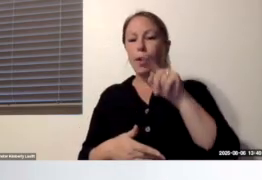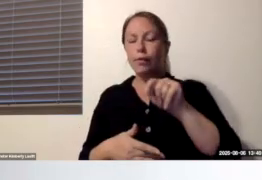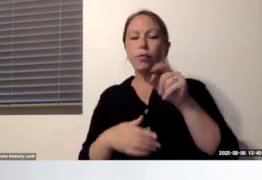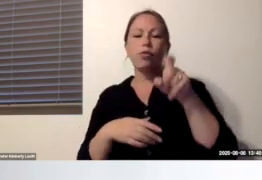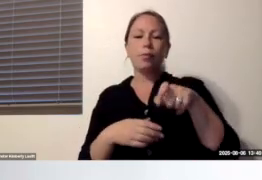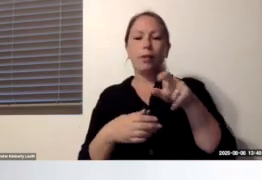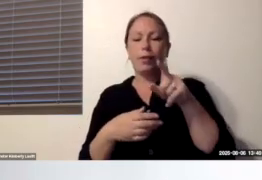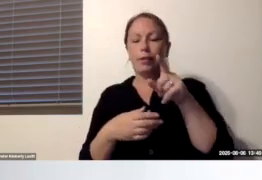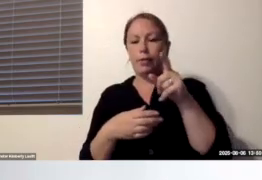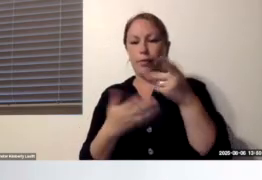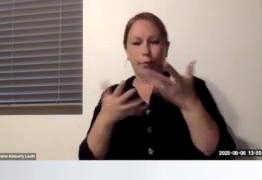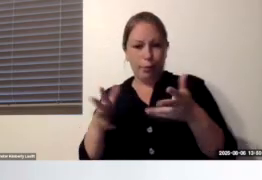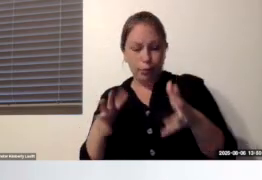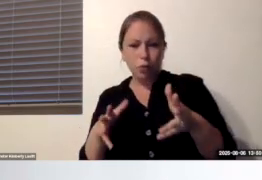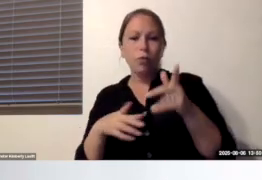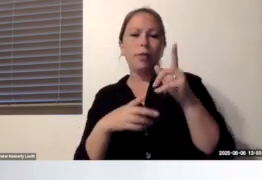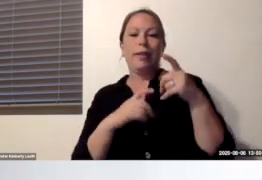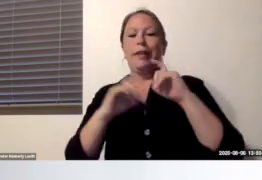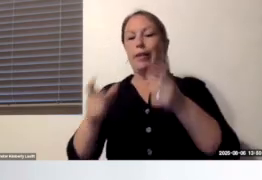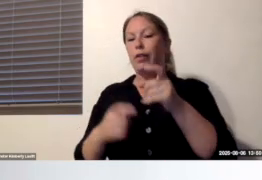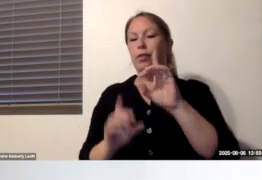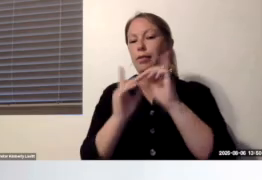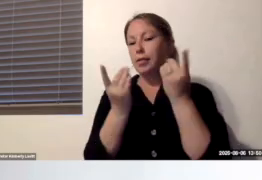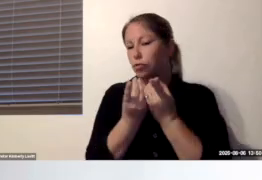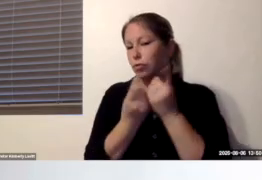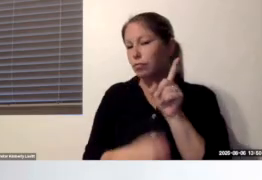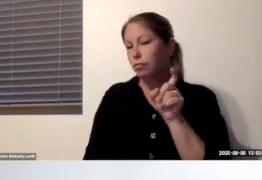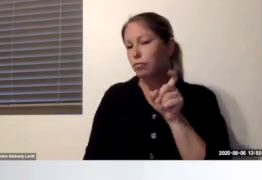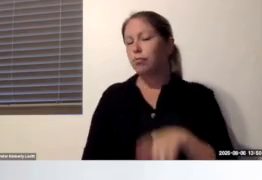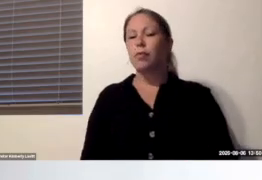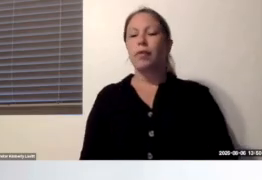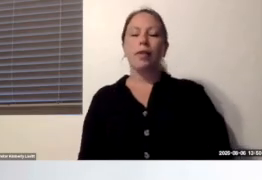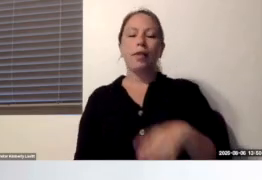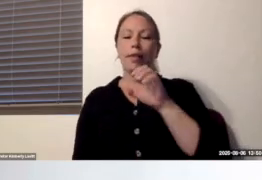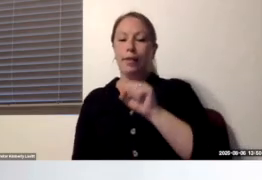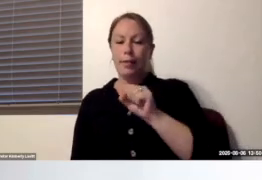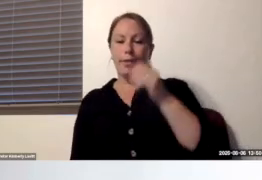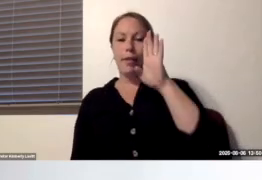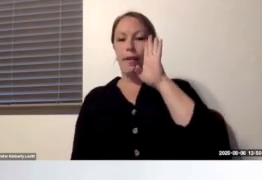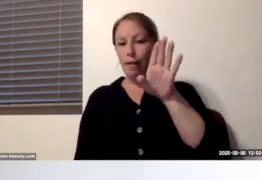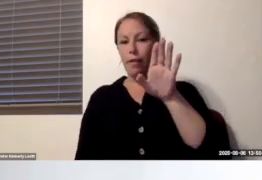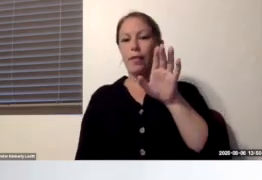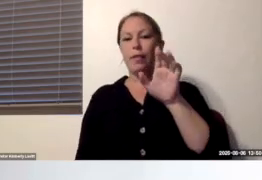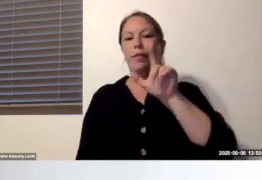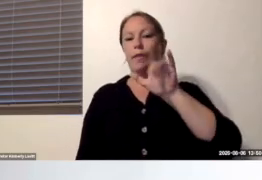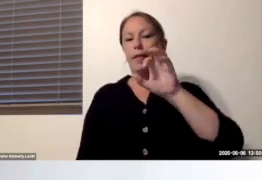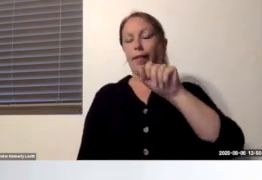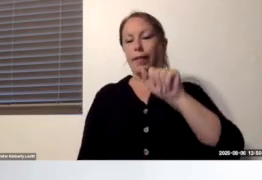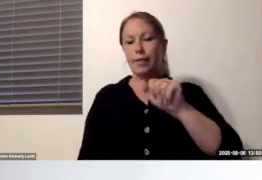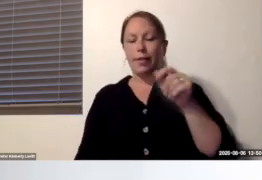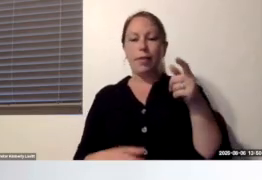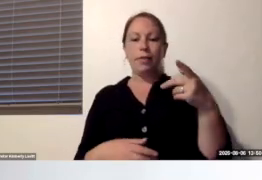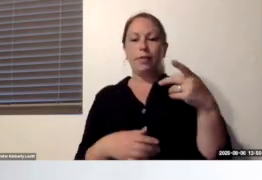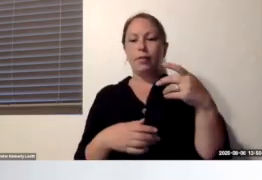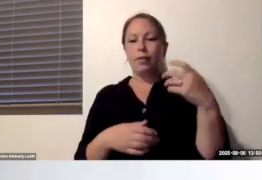that funding given to the districts? Yeah, hey, Chris, this is Lisa, branch chief over